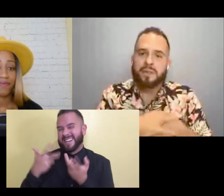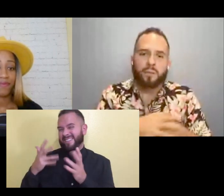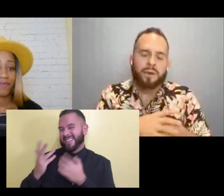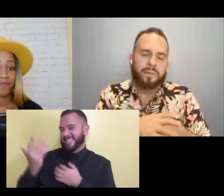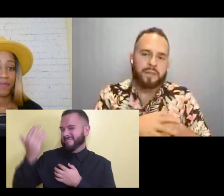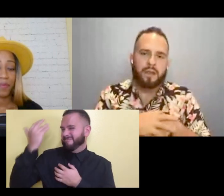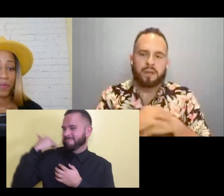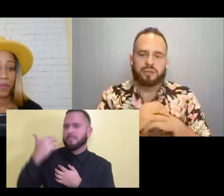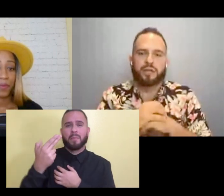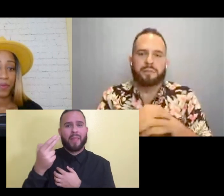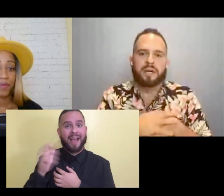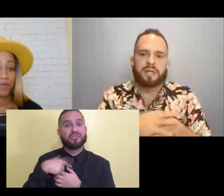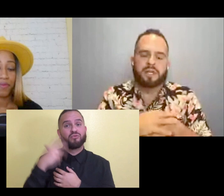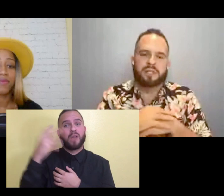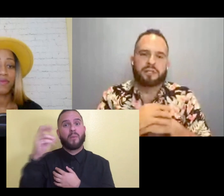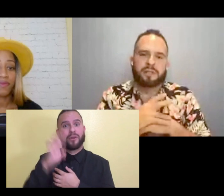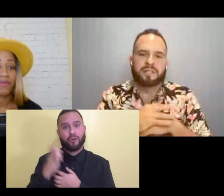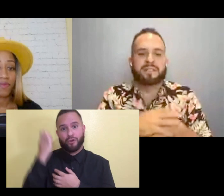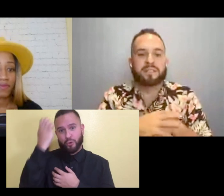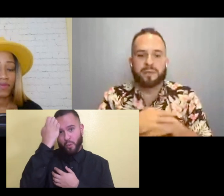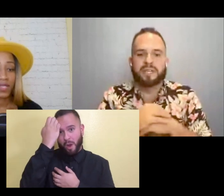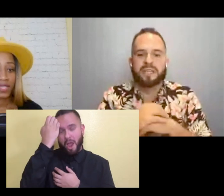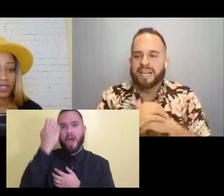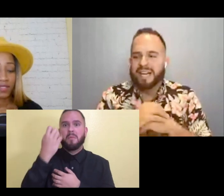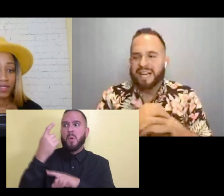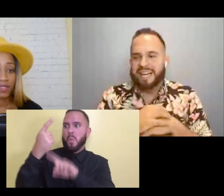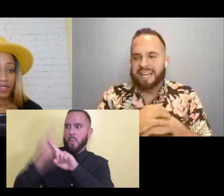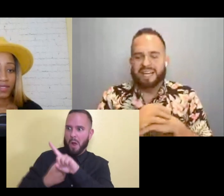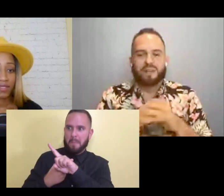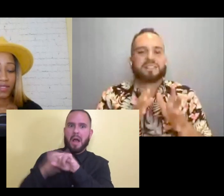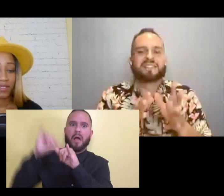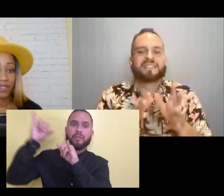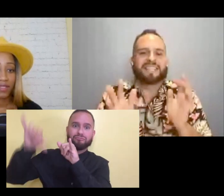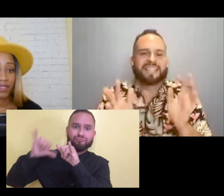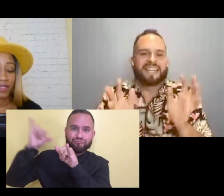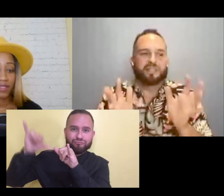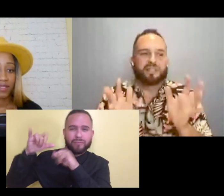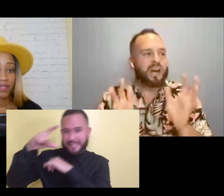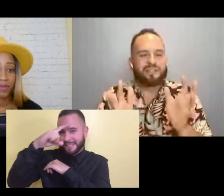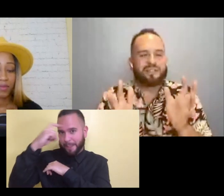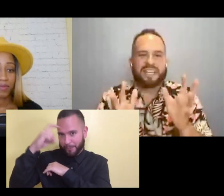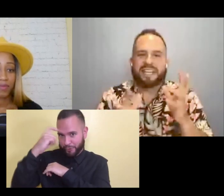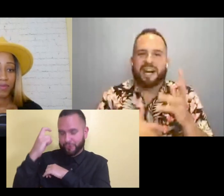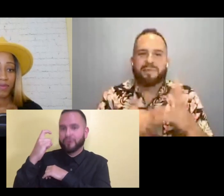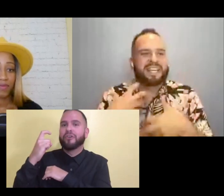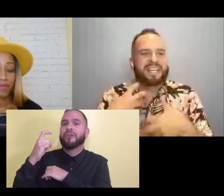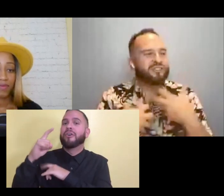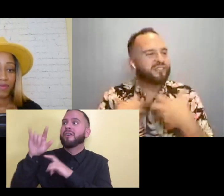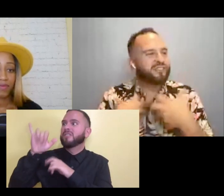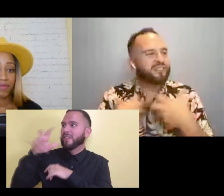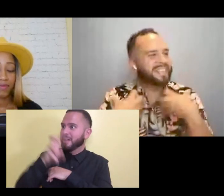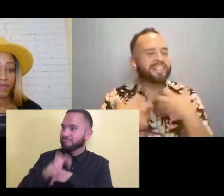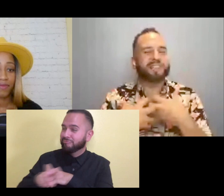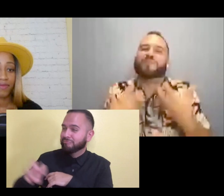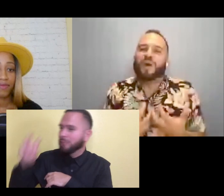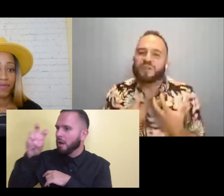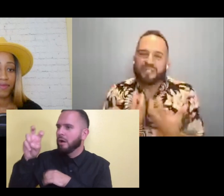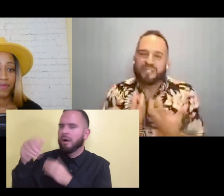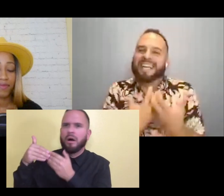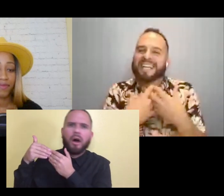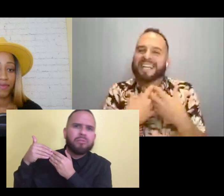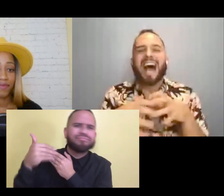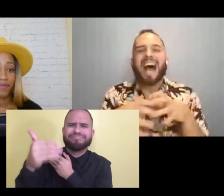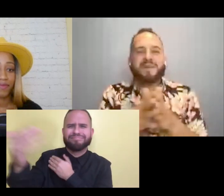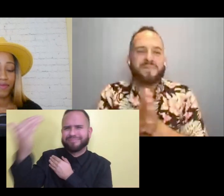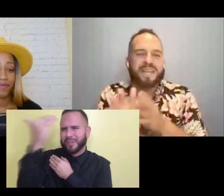was a 1 month long trip during the summer. And I knew since then that like traveling, I mean, there's just like this